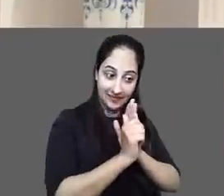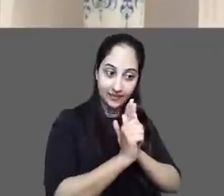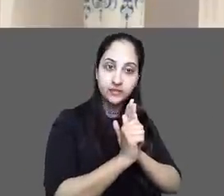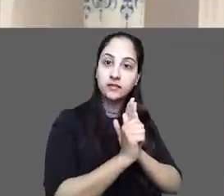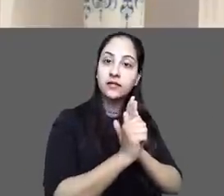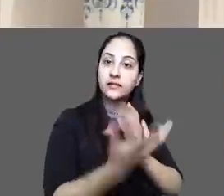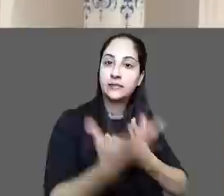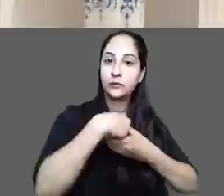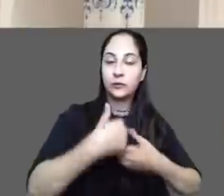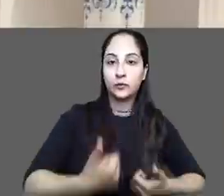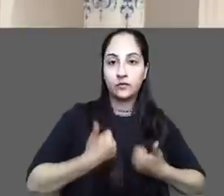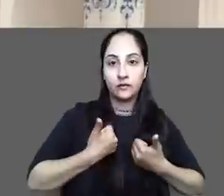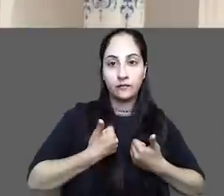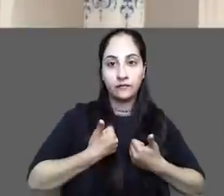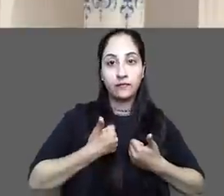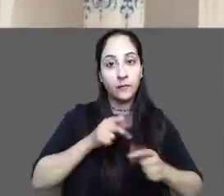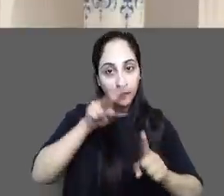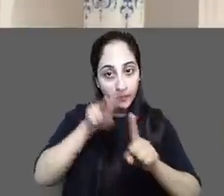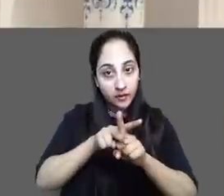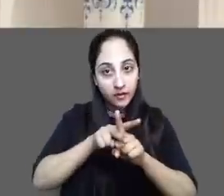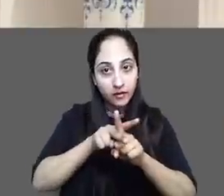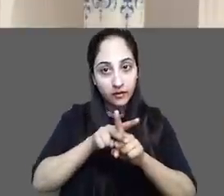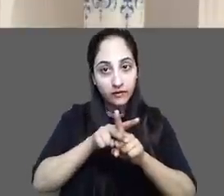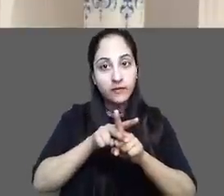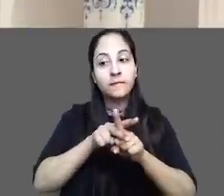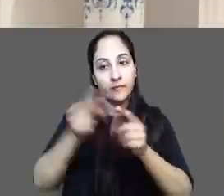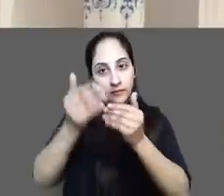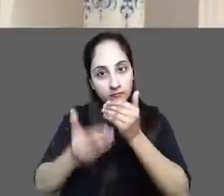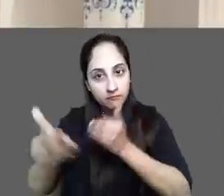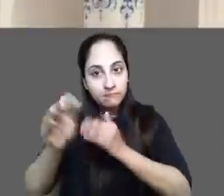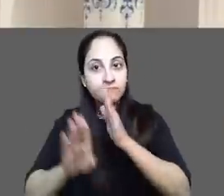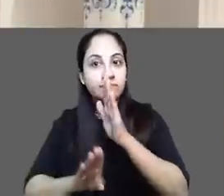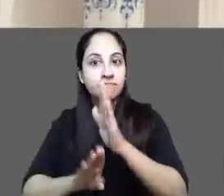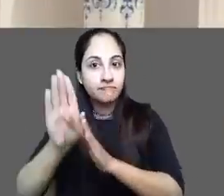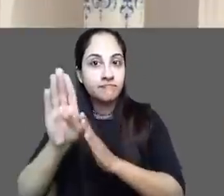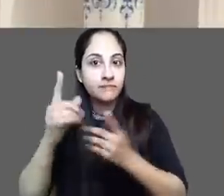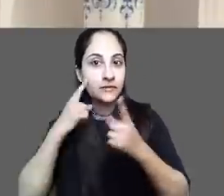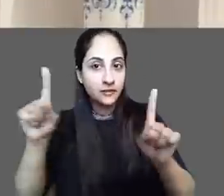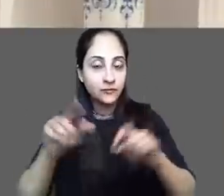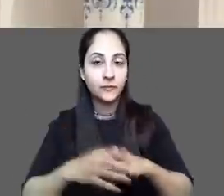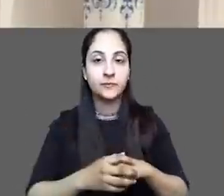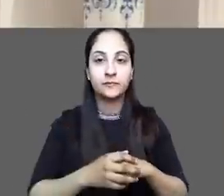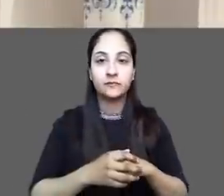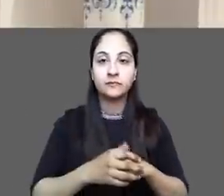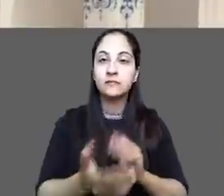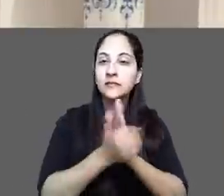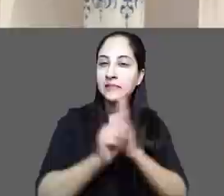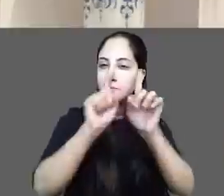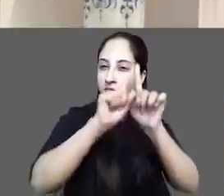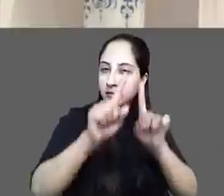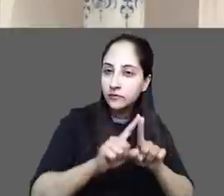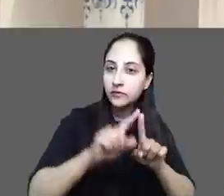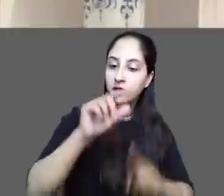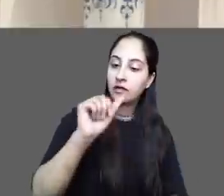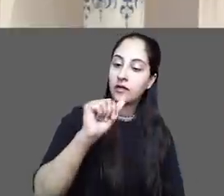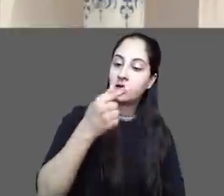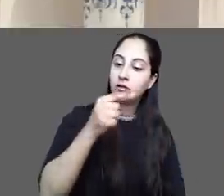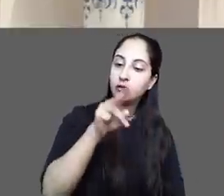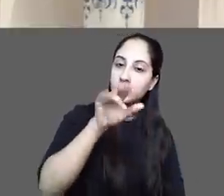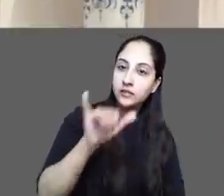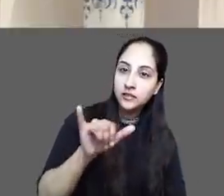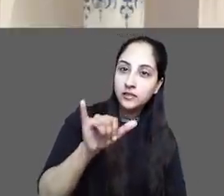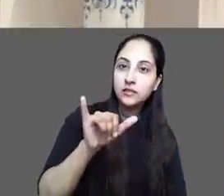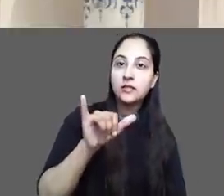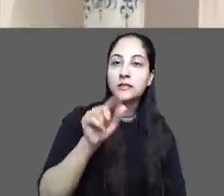years, decades, a lifetime to figure out the importance of qualities such as humility and networking